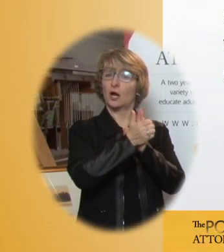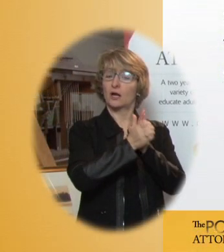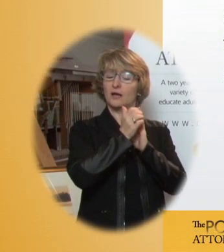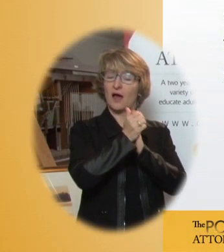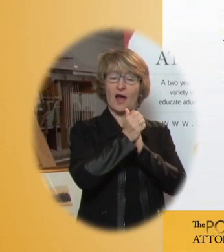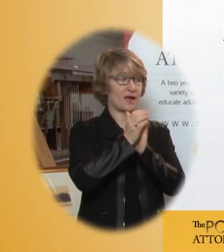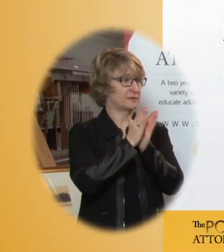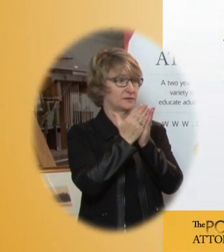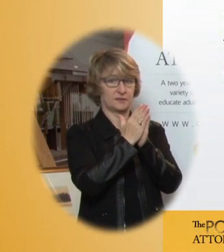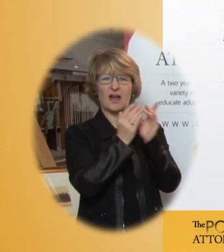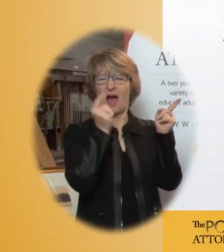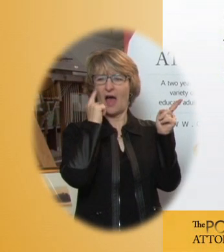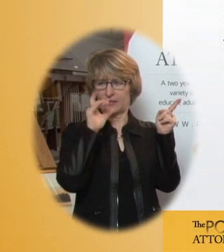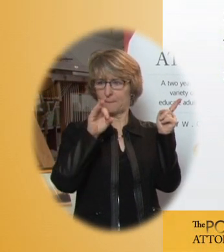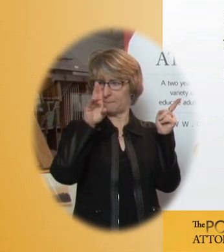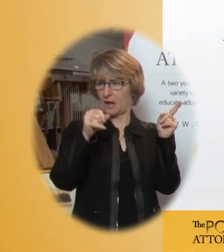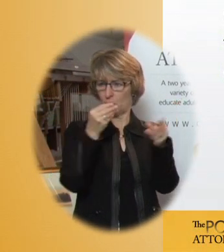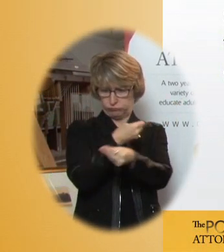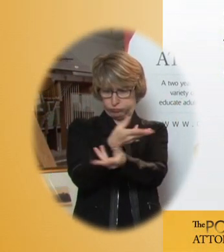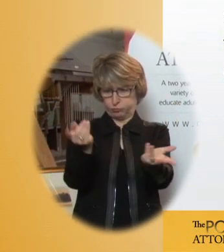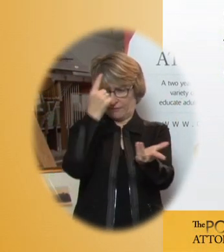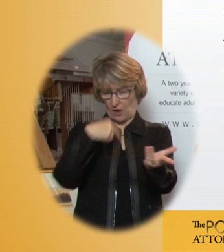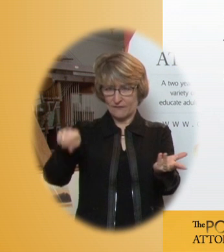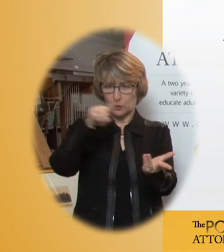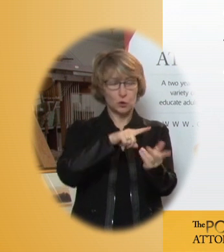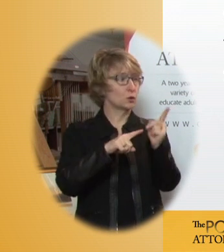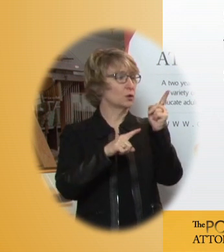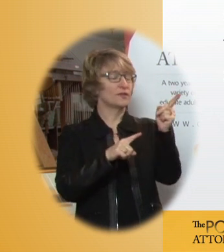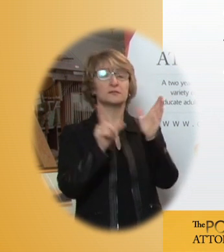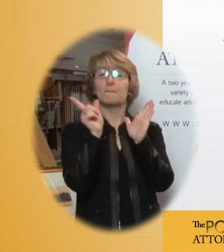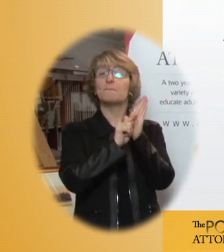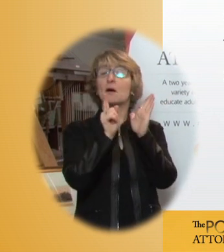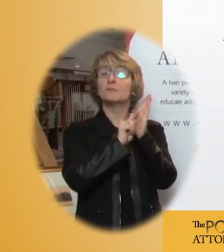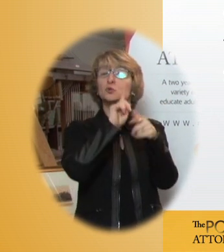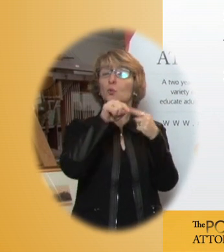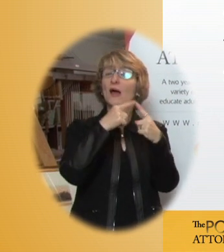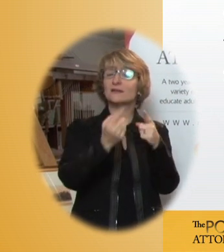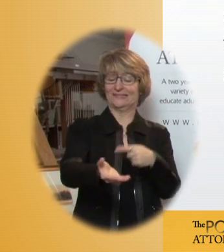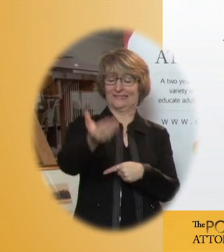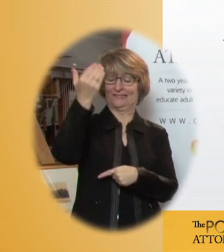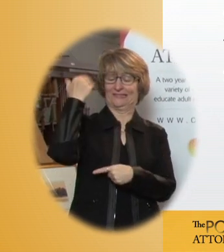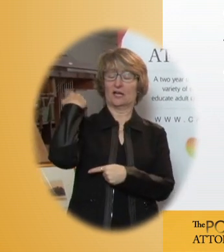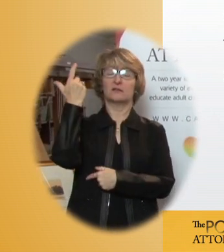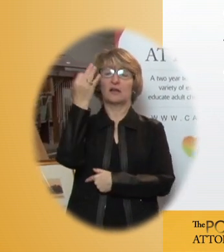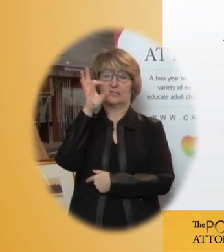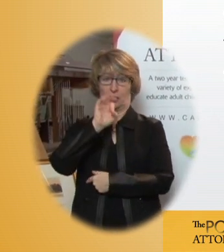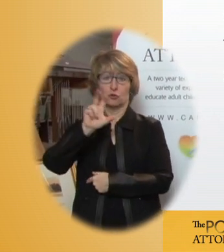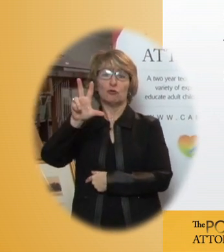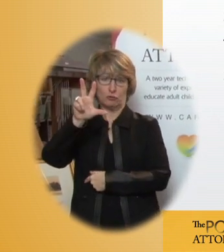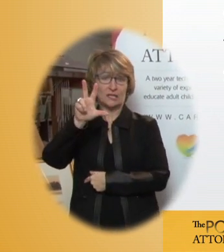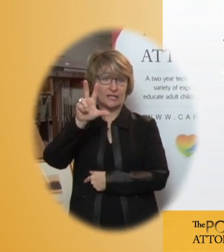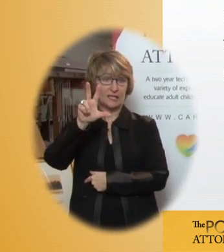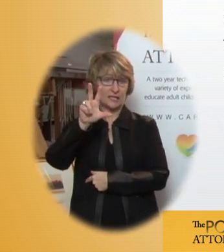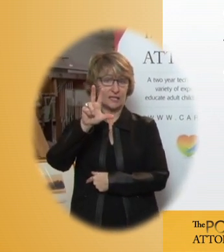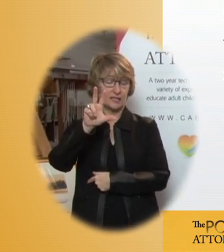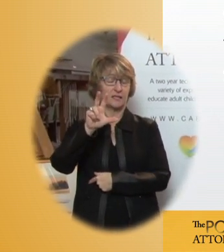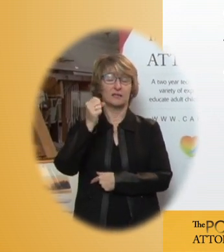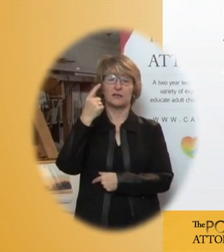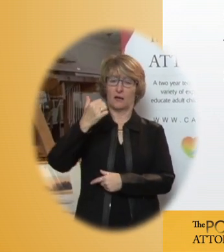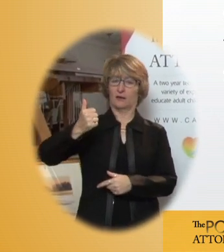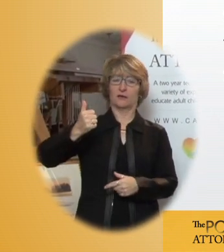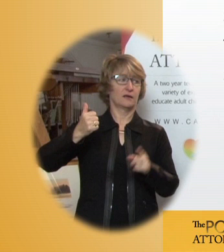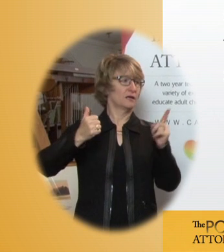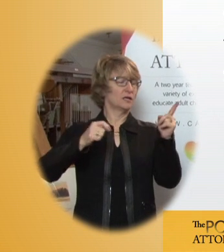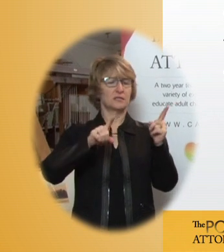and I think Mary has brought you this book, started being published in 1993, and it's Canada's